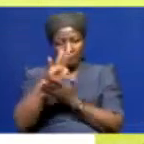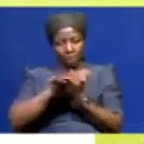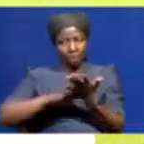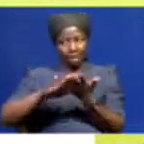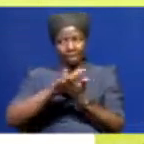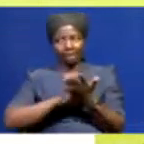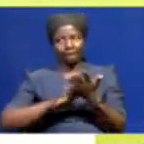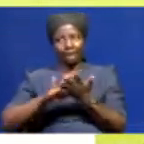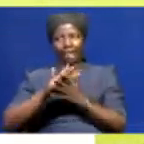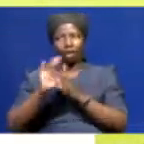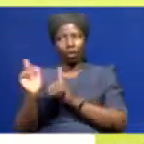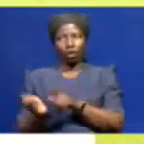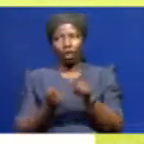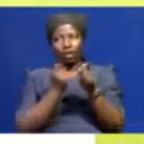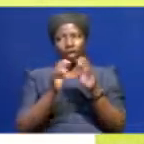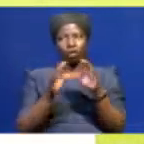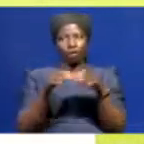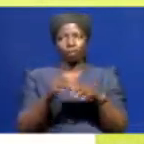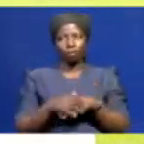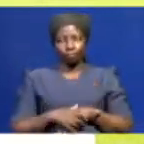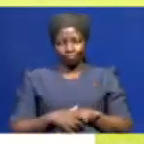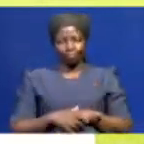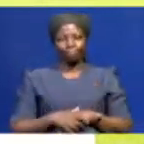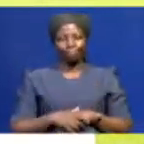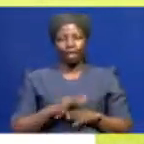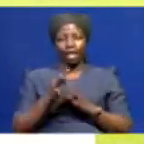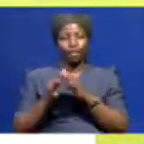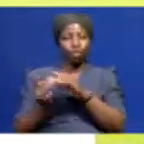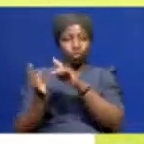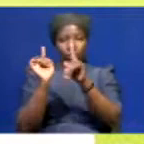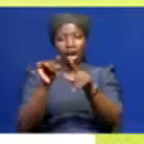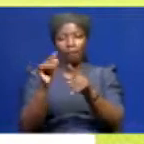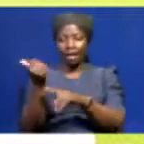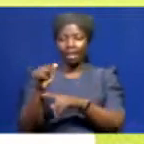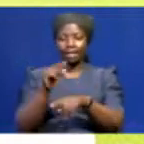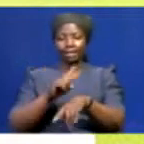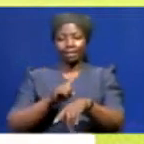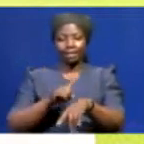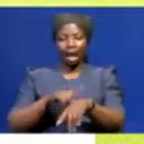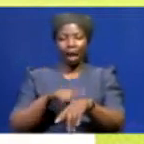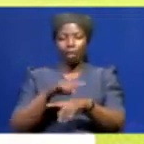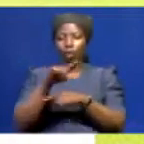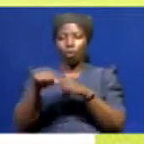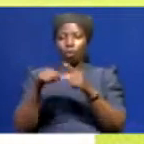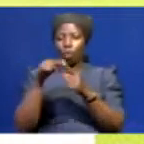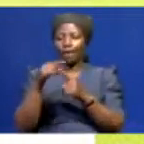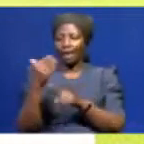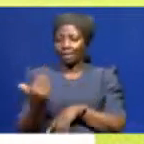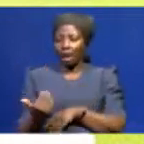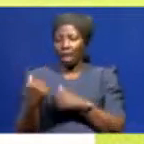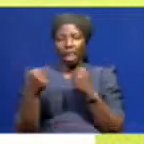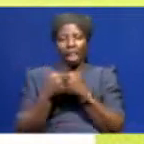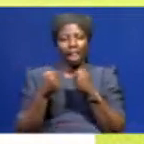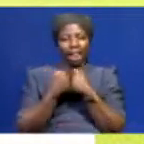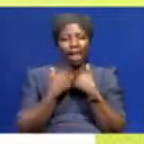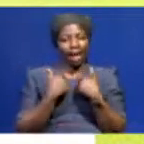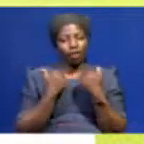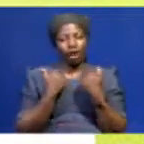good job of demystifying golf, and I think if you come on any day where there is a child tournament,